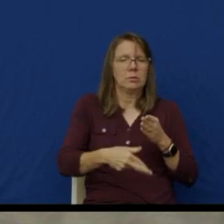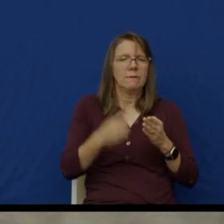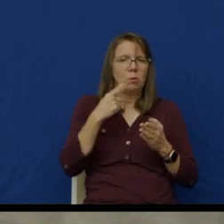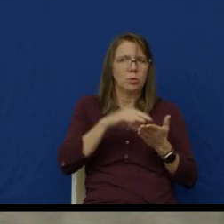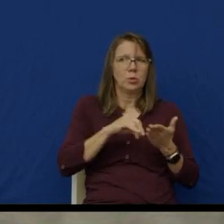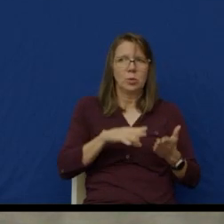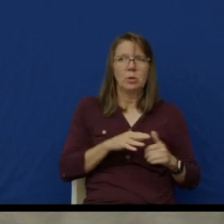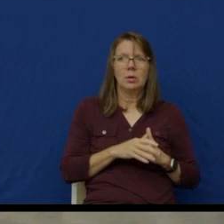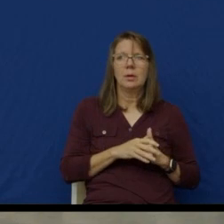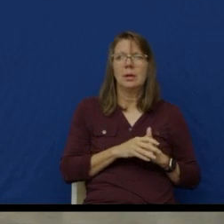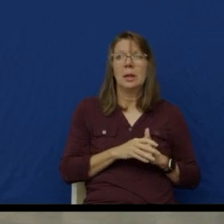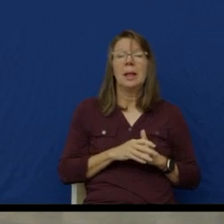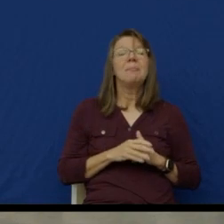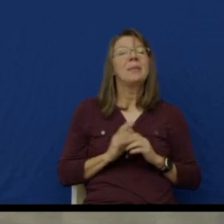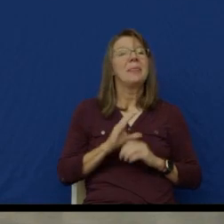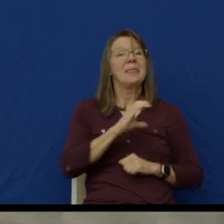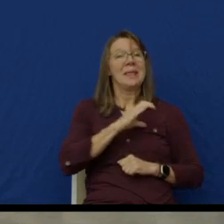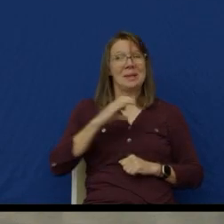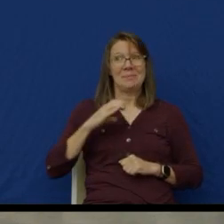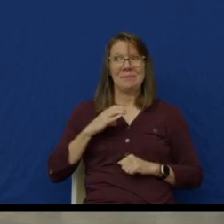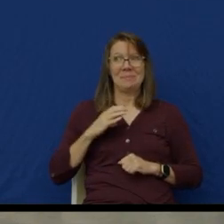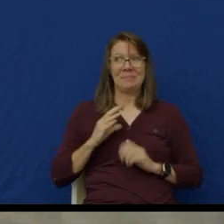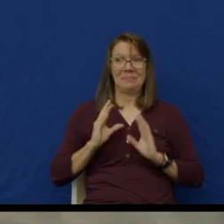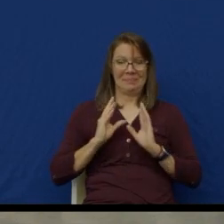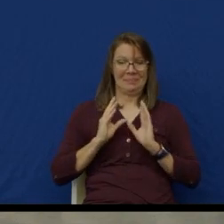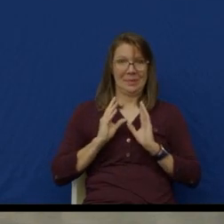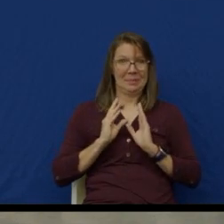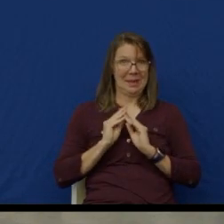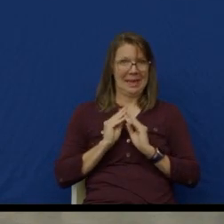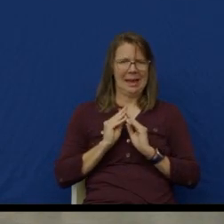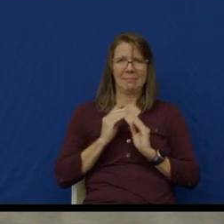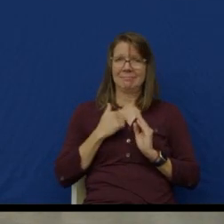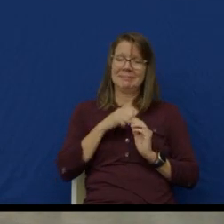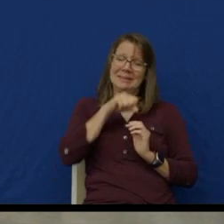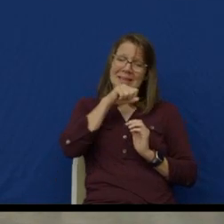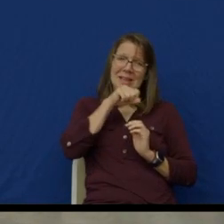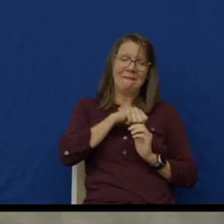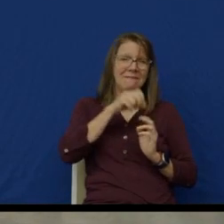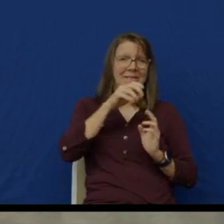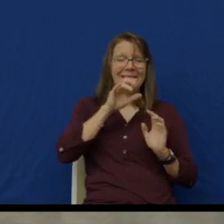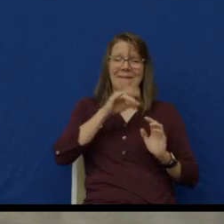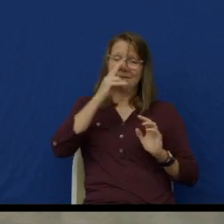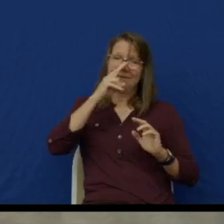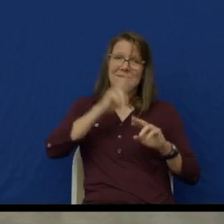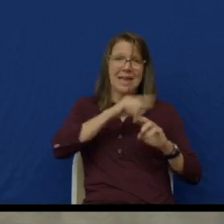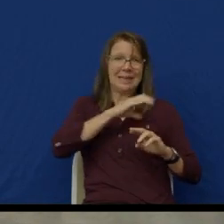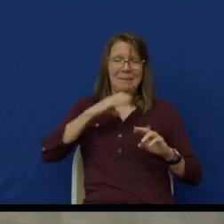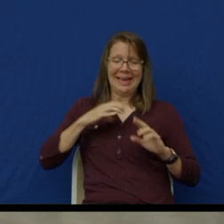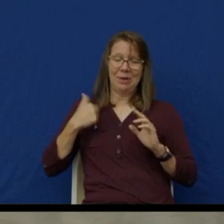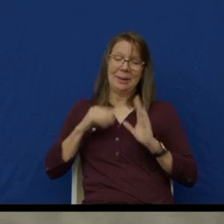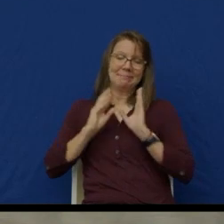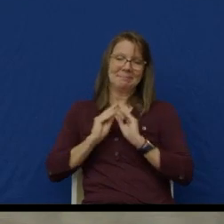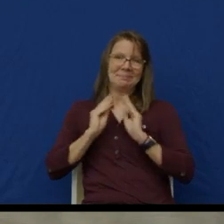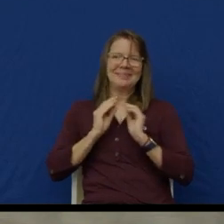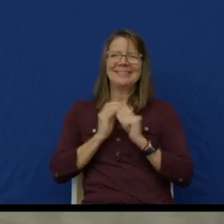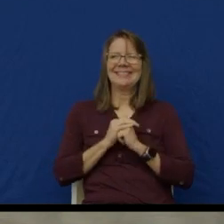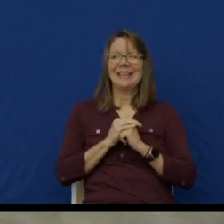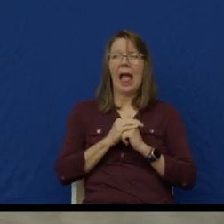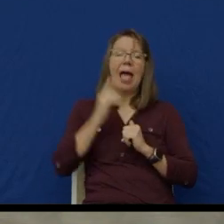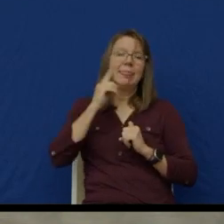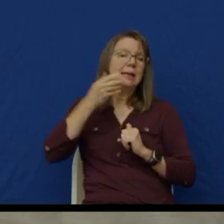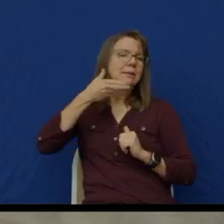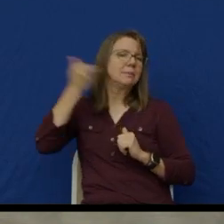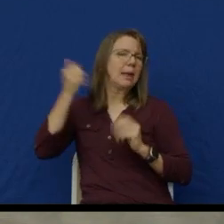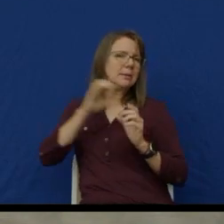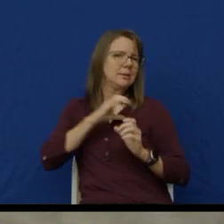committee did meet, and it's a wonderfully fun committee. I appreciate those involved. So I say it's the best committee around because it's